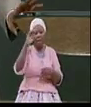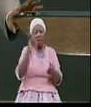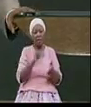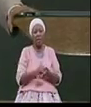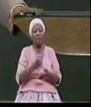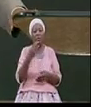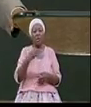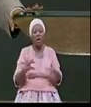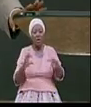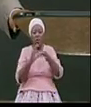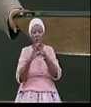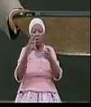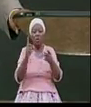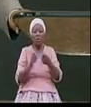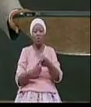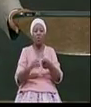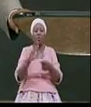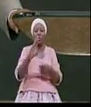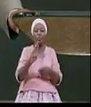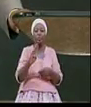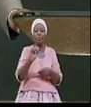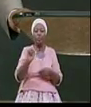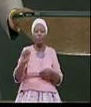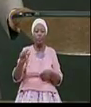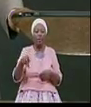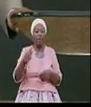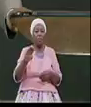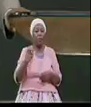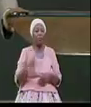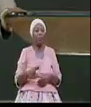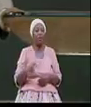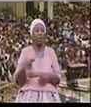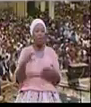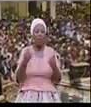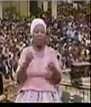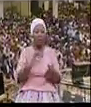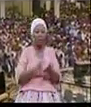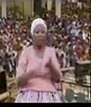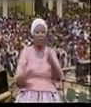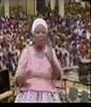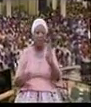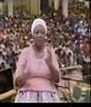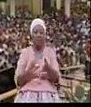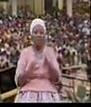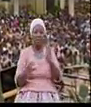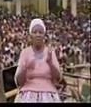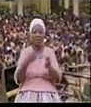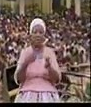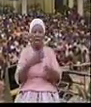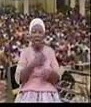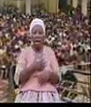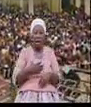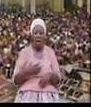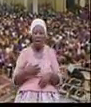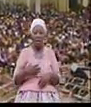joined unto Baal Peor. Look at verse 6. In verse 6, it says, and